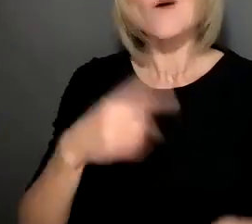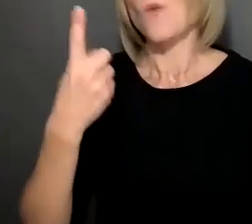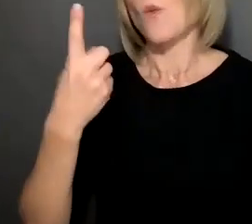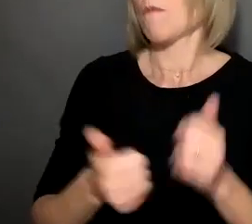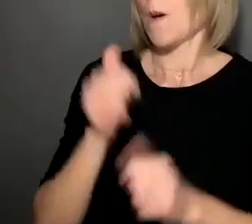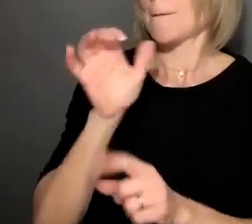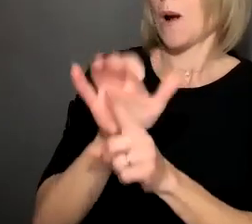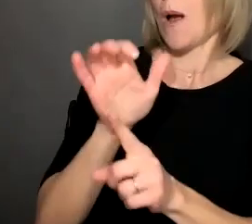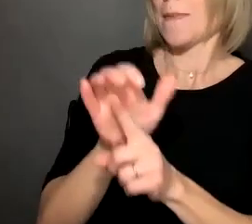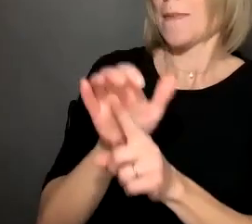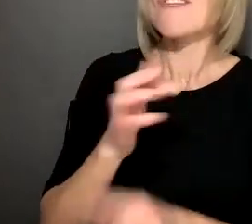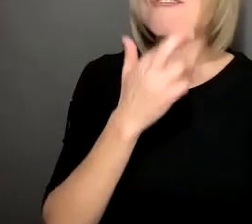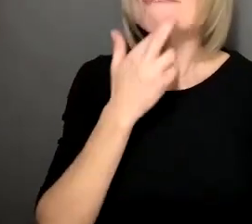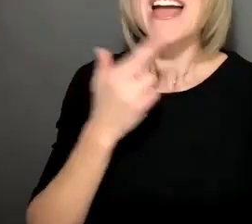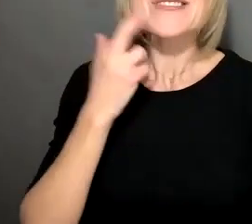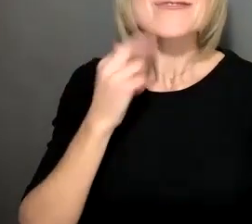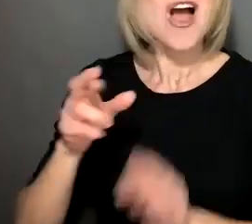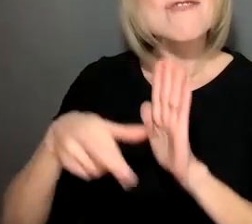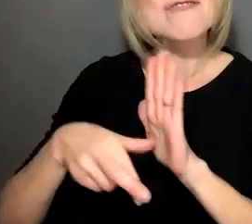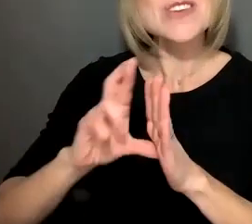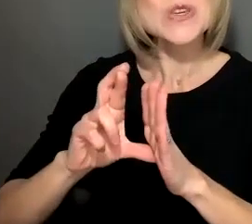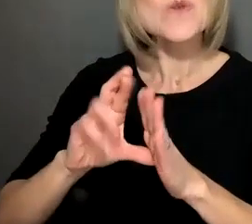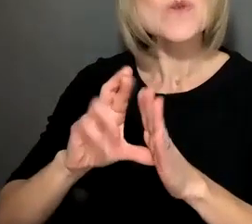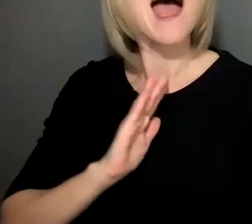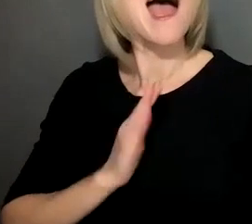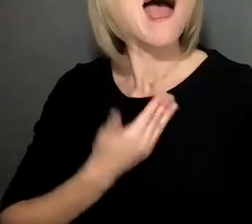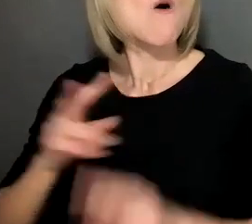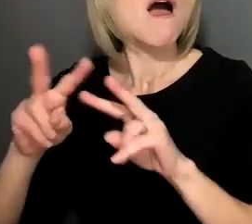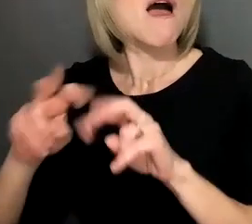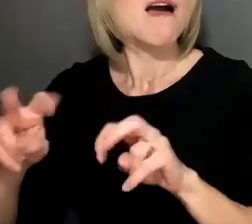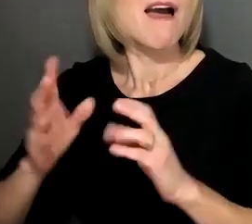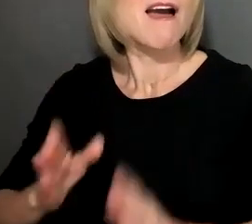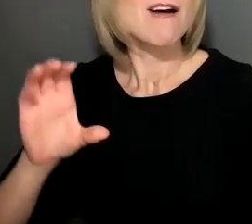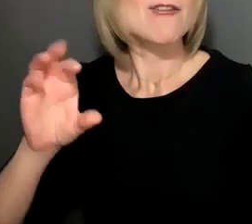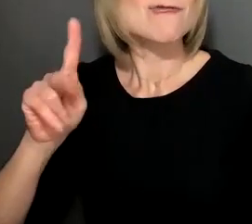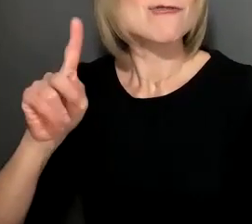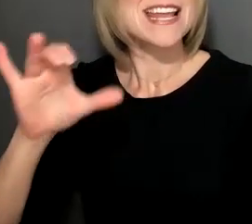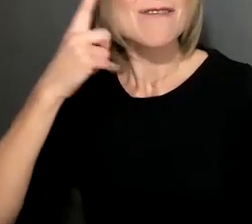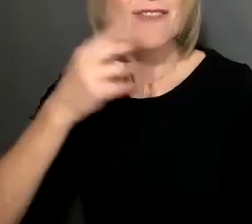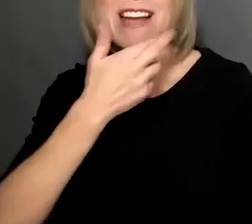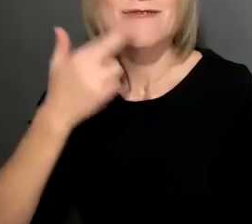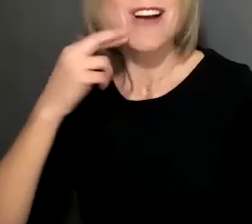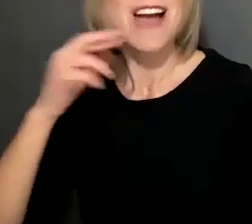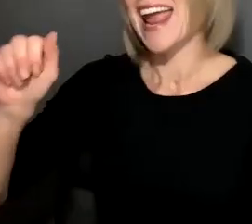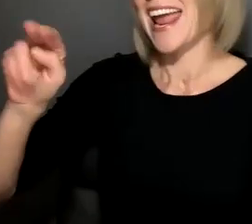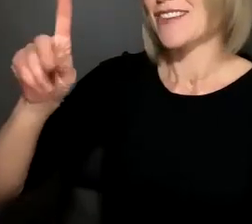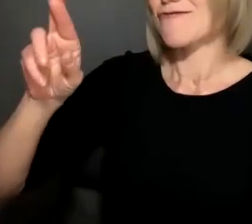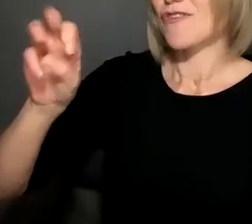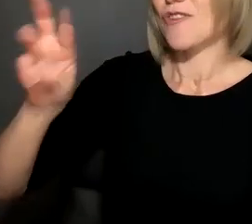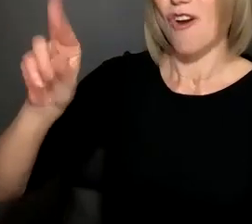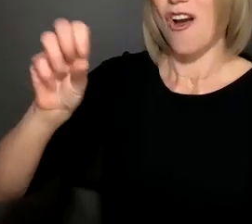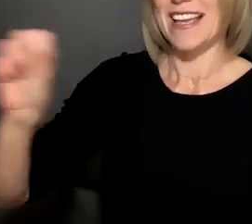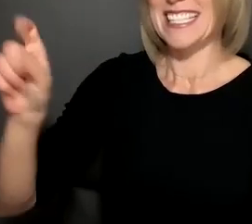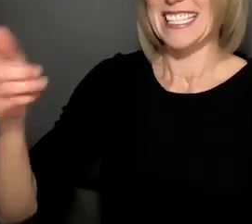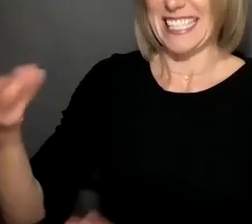our restaurant critic, Andrew Ross, who is our host tonight. His role requires him to be anonymous when he visits